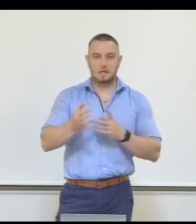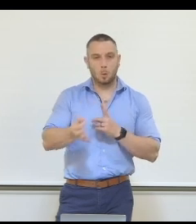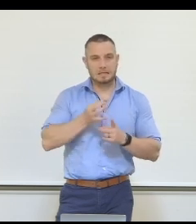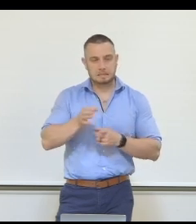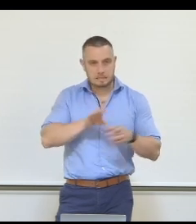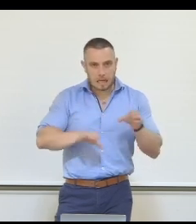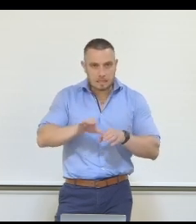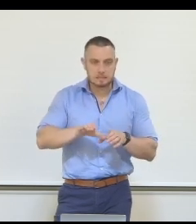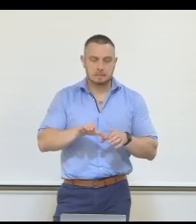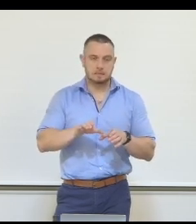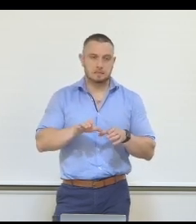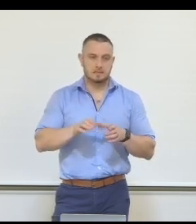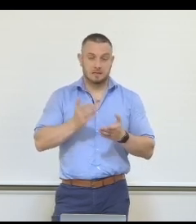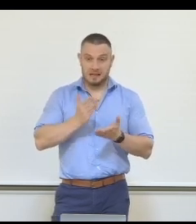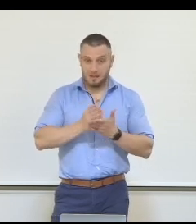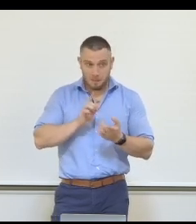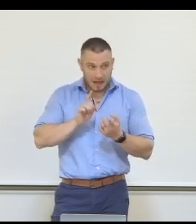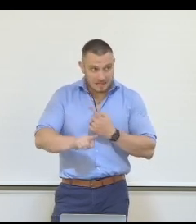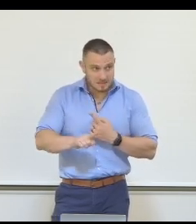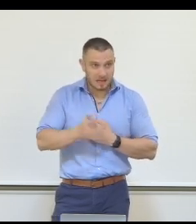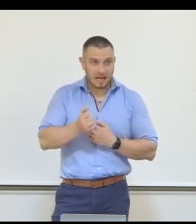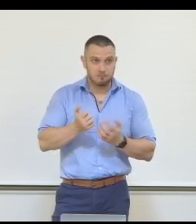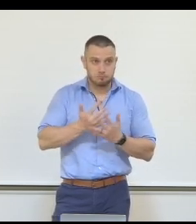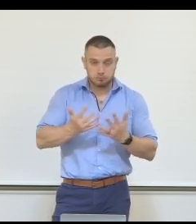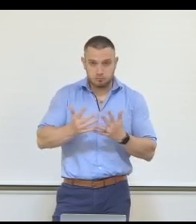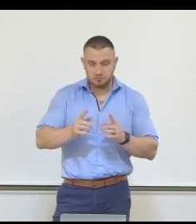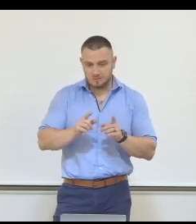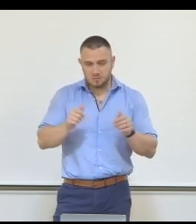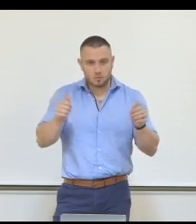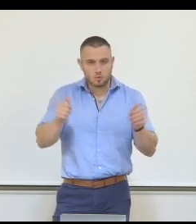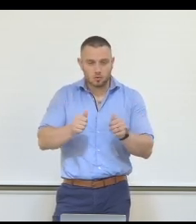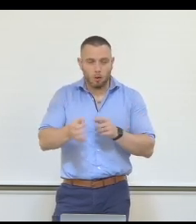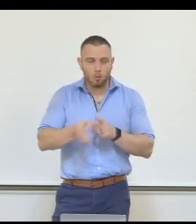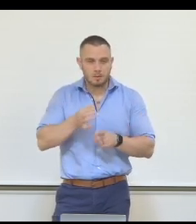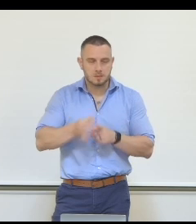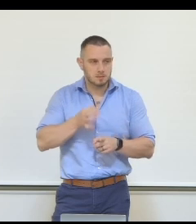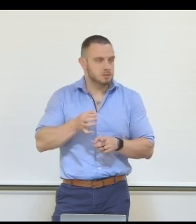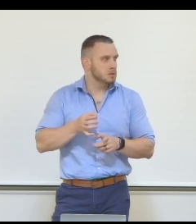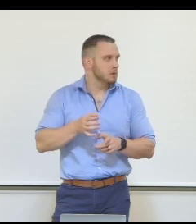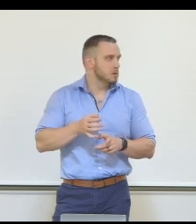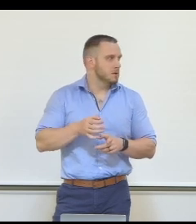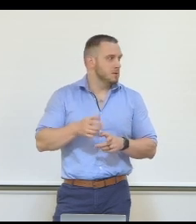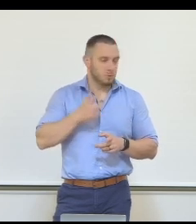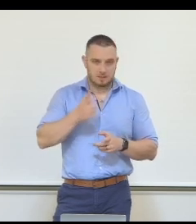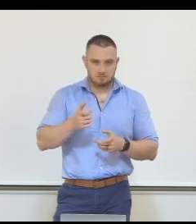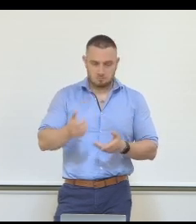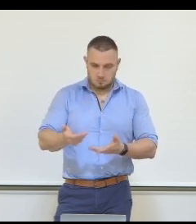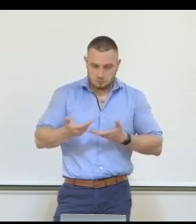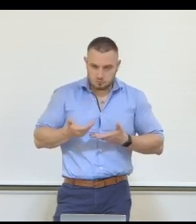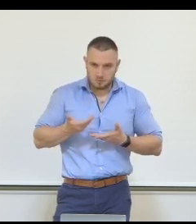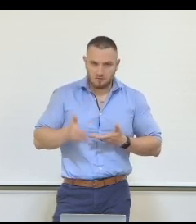And to answer it, we have plenty of smaller questions that are put together, brought